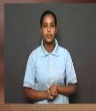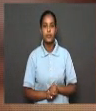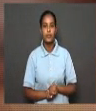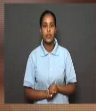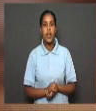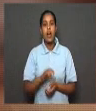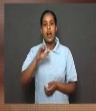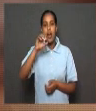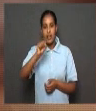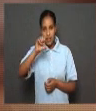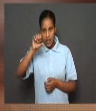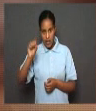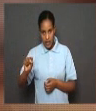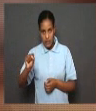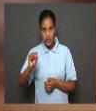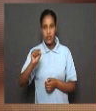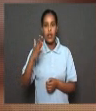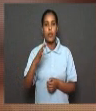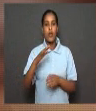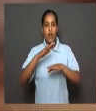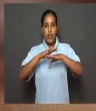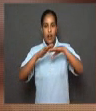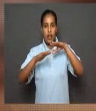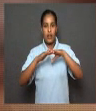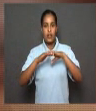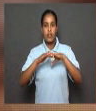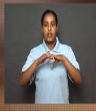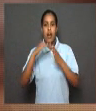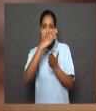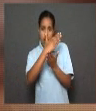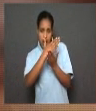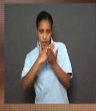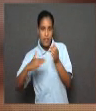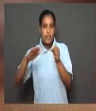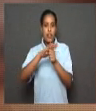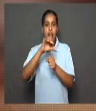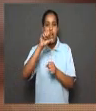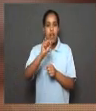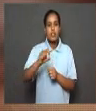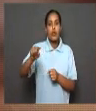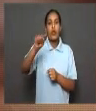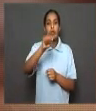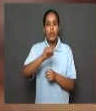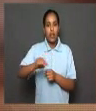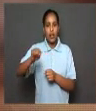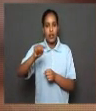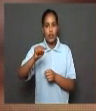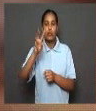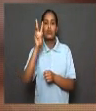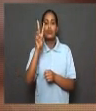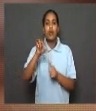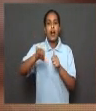In SS-type overlaps, the half-filled s orbitals of